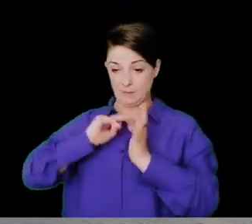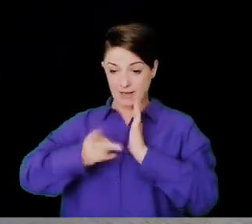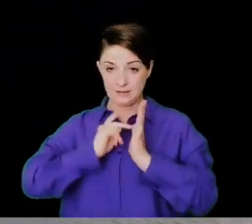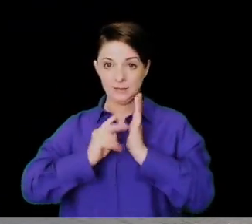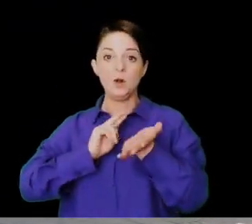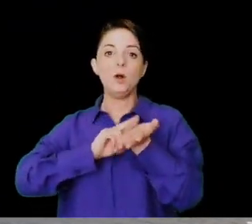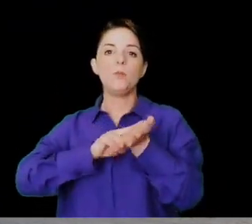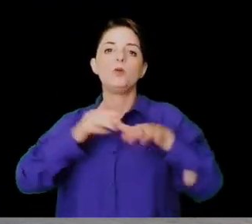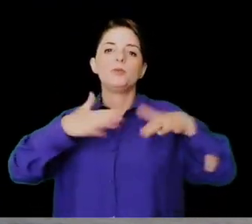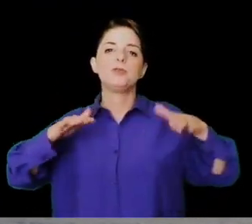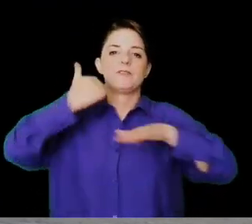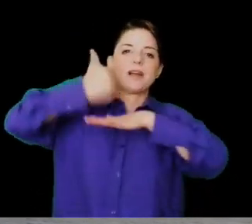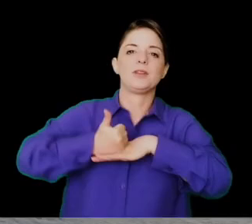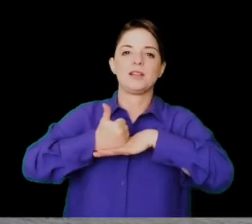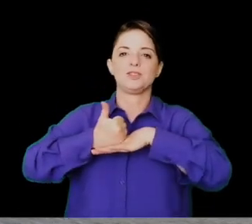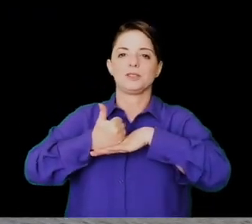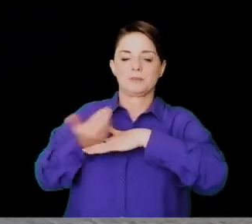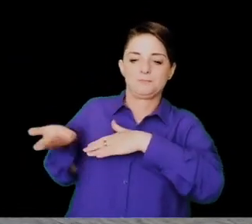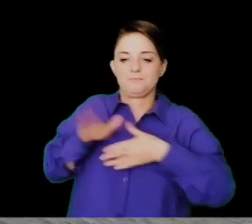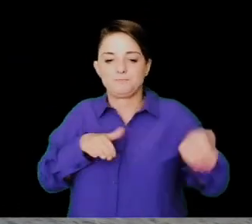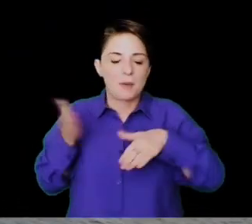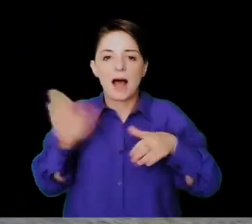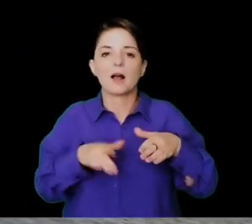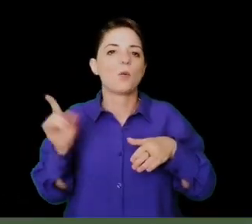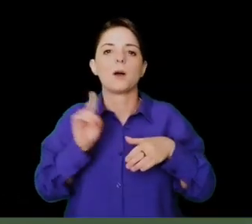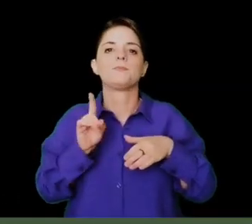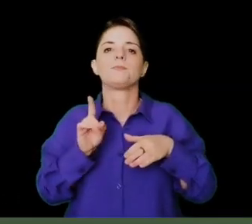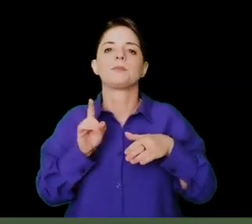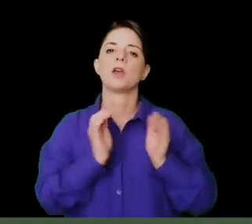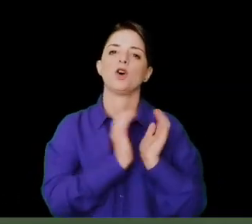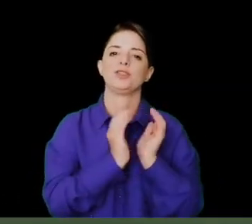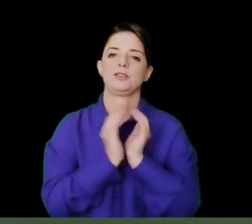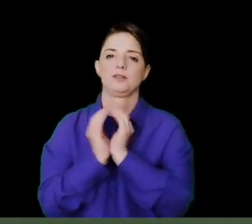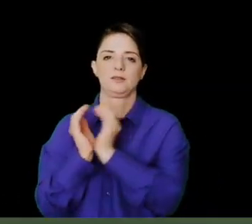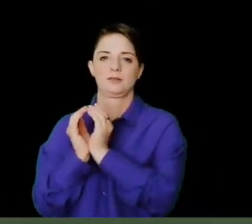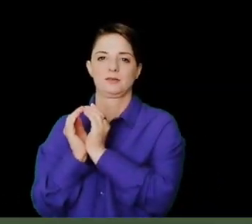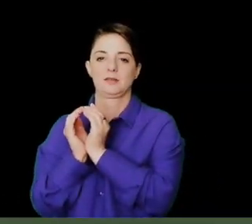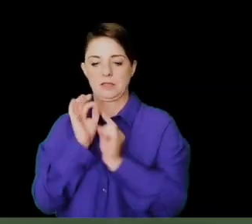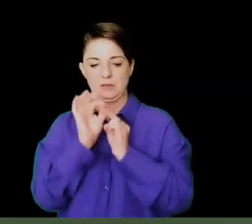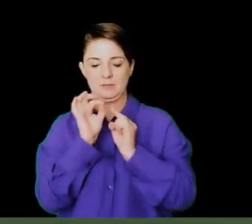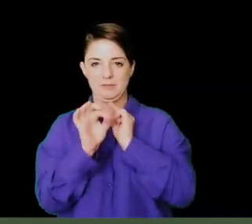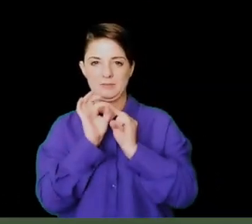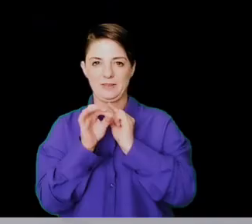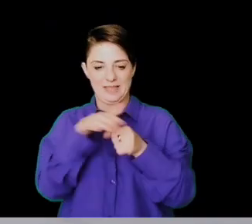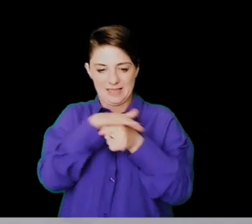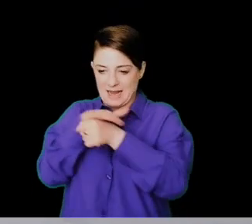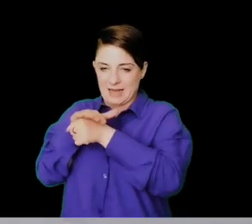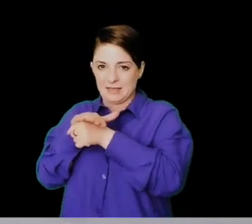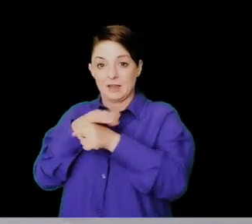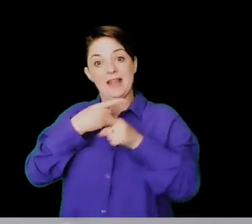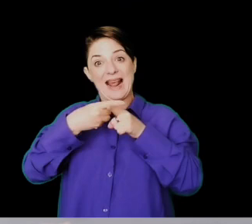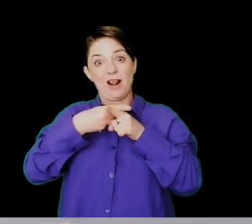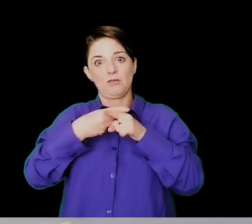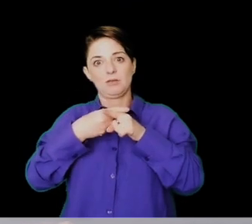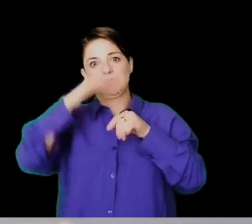After years of planning, the Brook Foundation is reintroducing the once abundant native oyster to specially selected sites on the